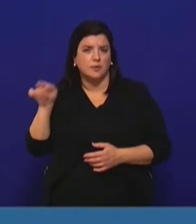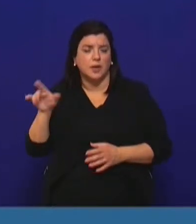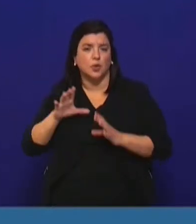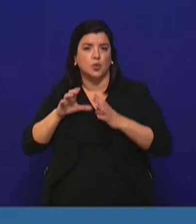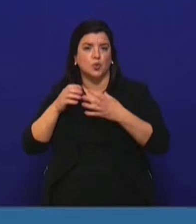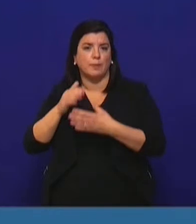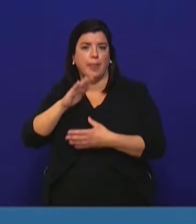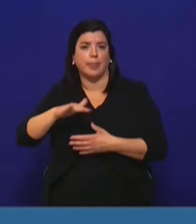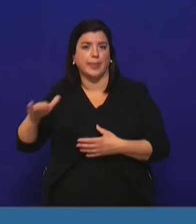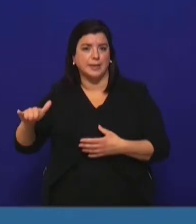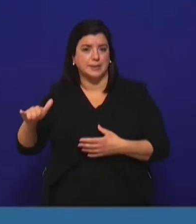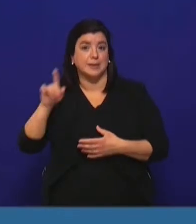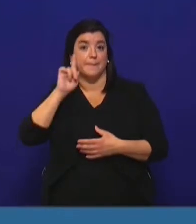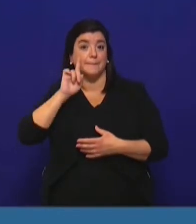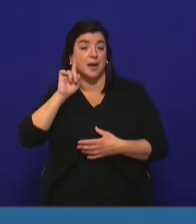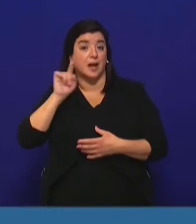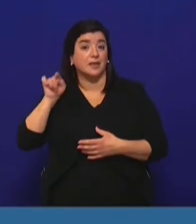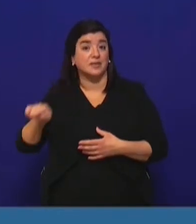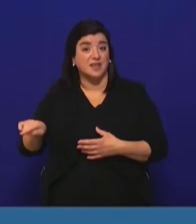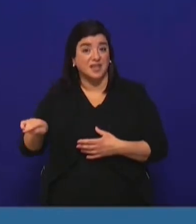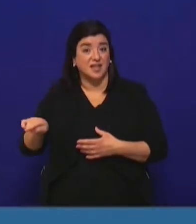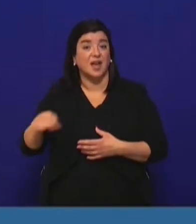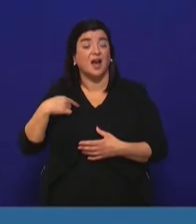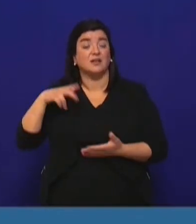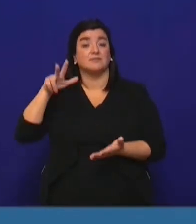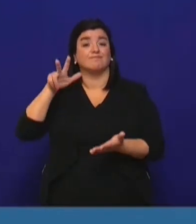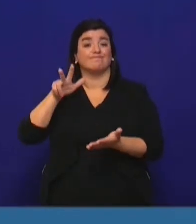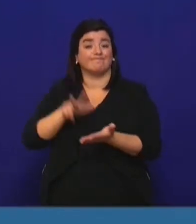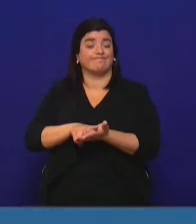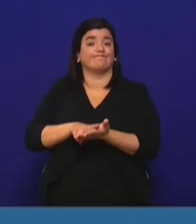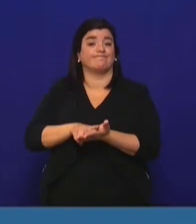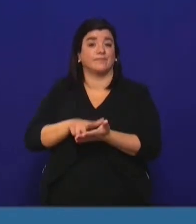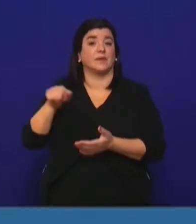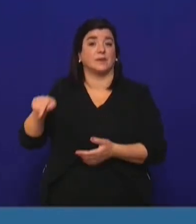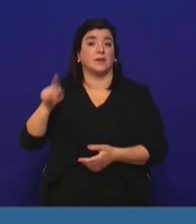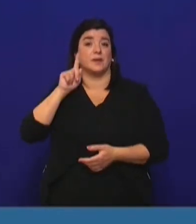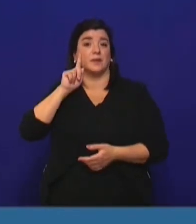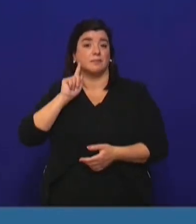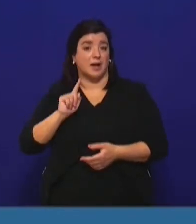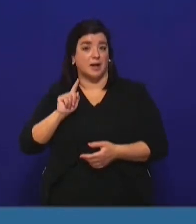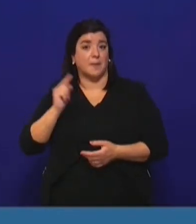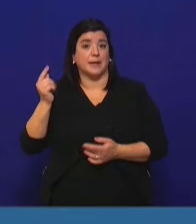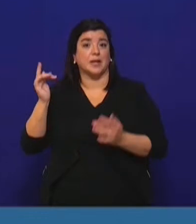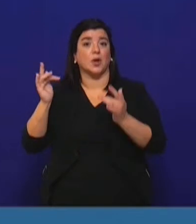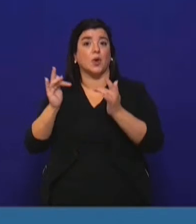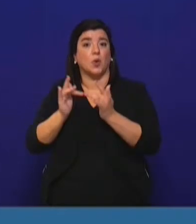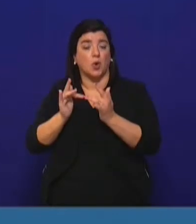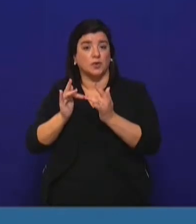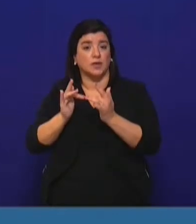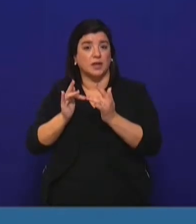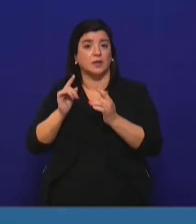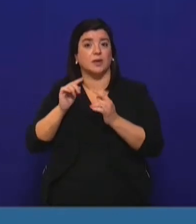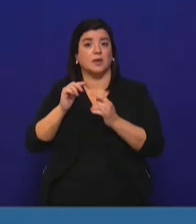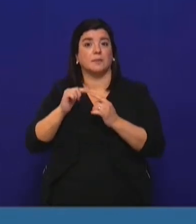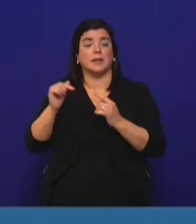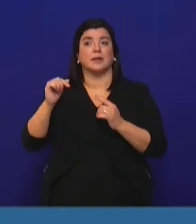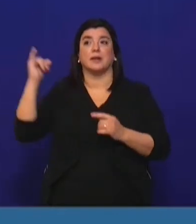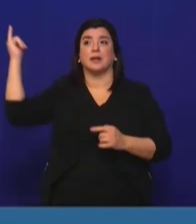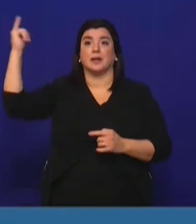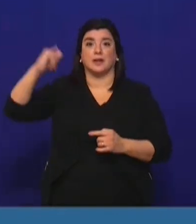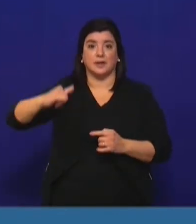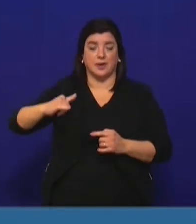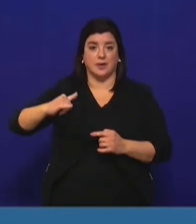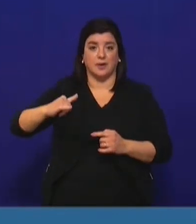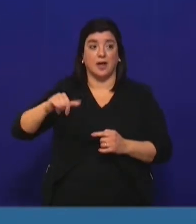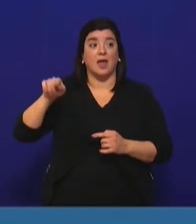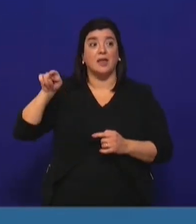this lady, and we actually confirmed the person whom she had contact with who came from UK. And actually he